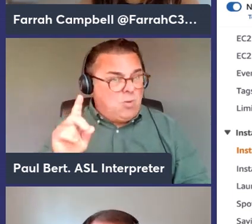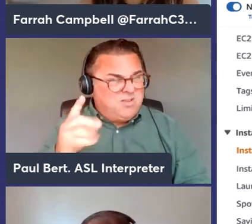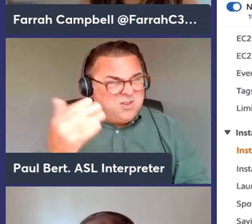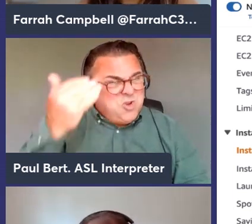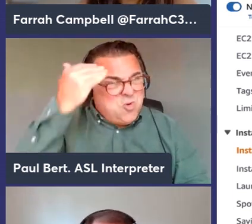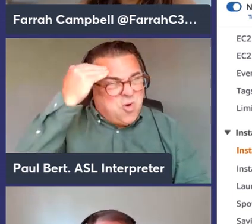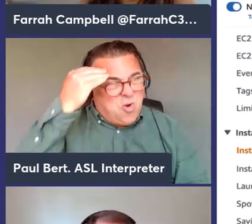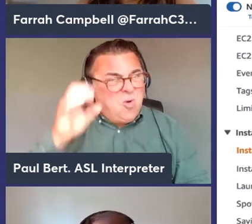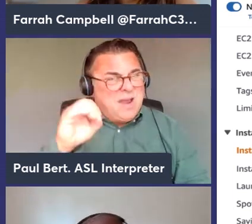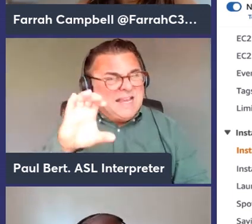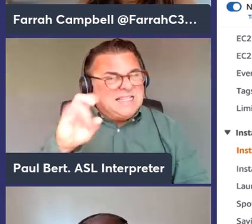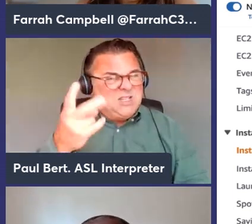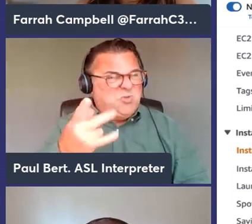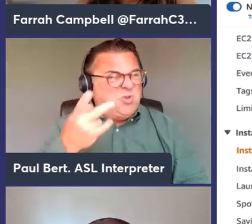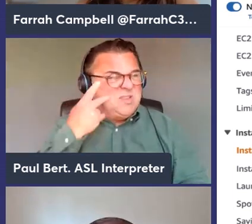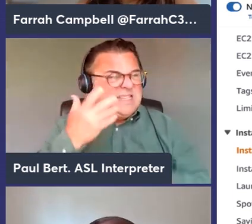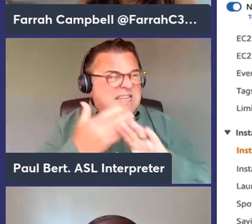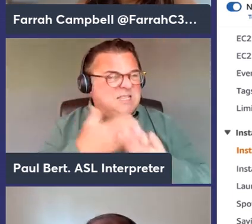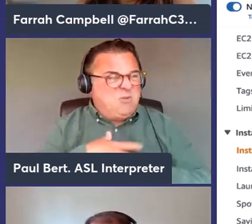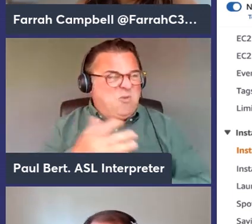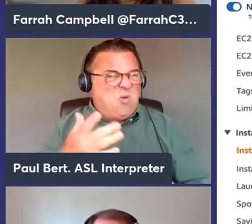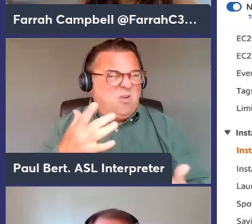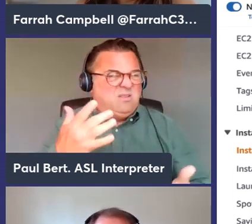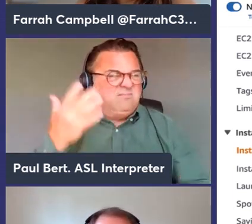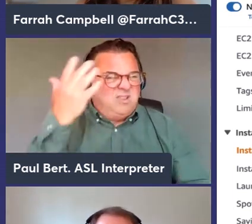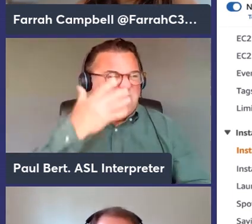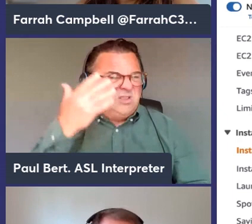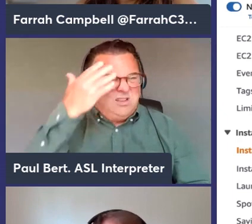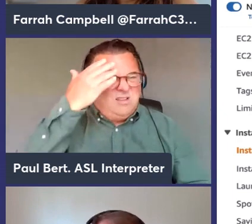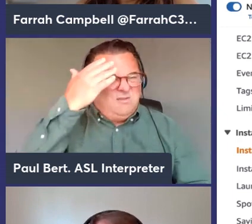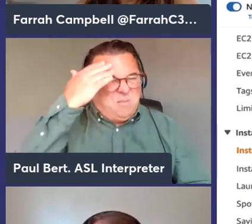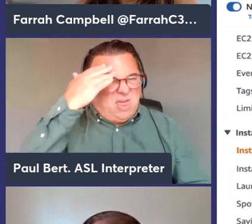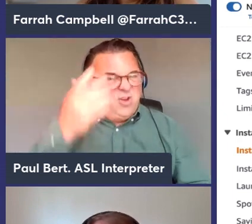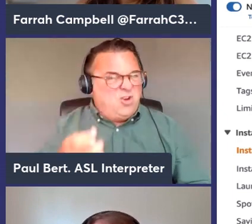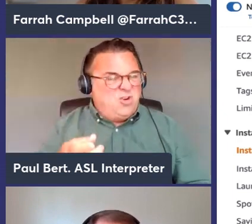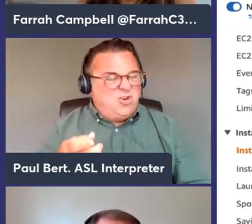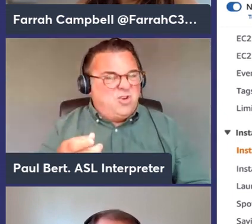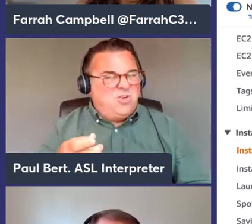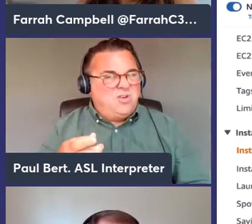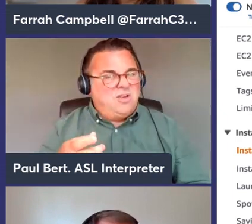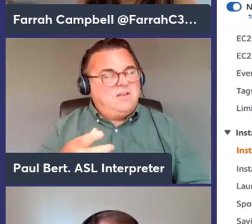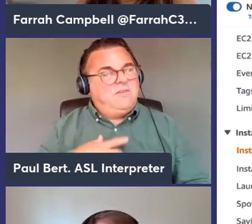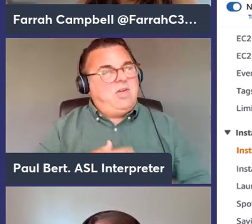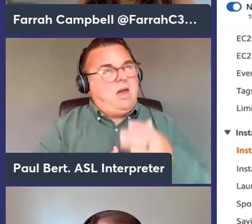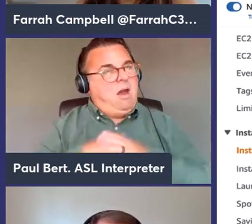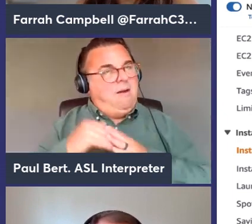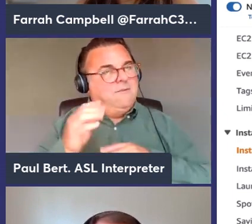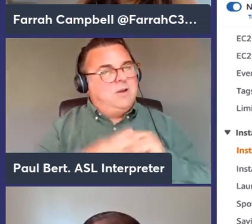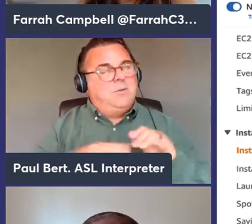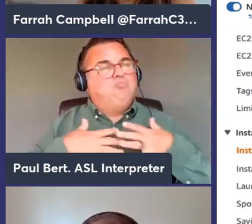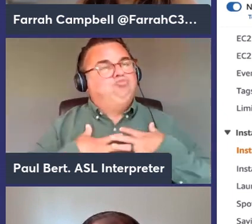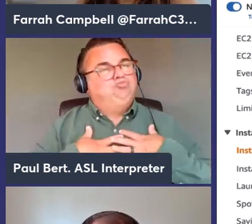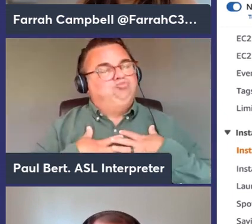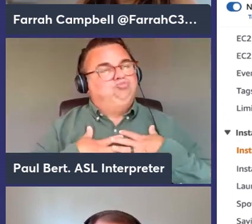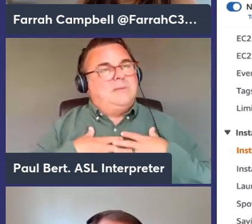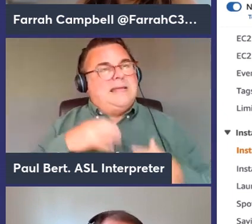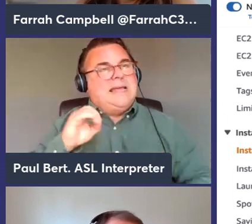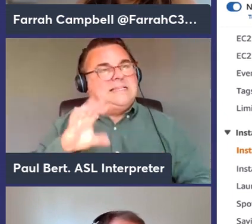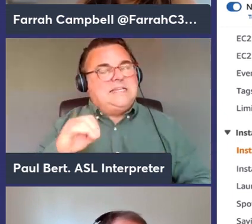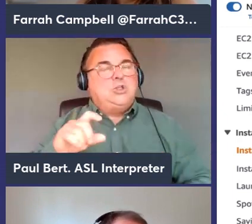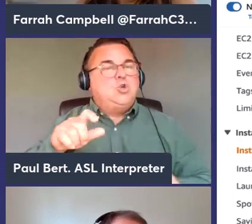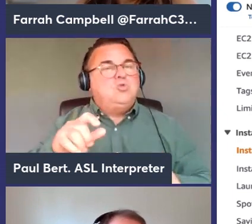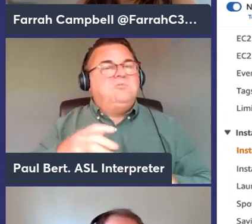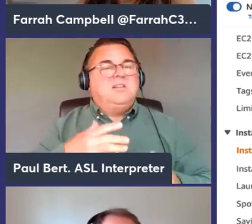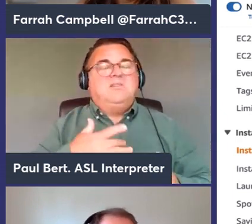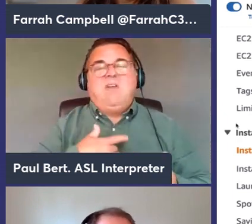with EC2, this should look really familiar and warm and fuzzy, right? This is sort of the EC2 console that you